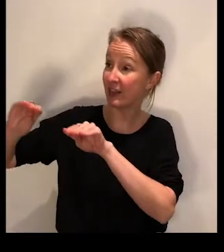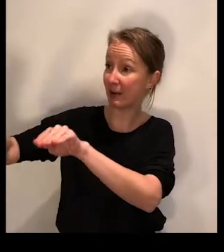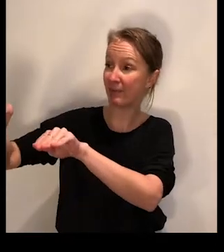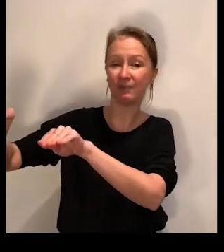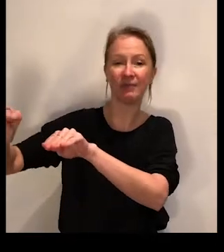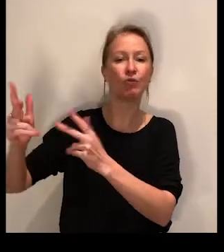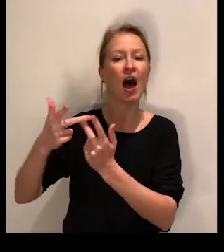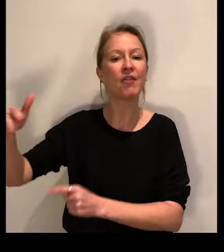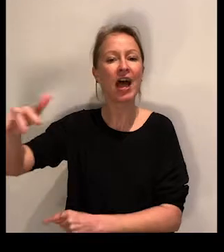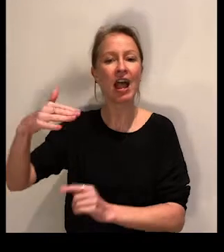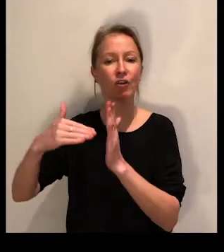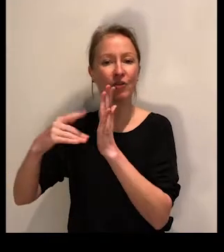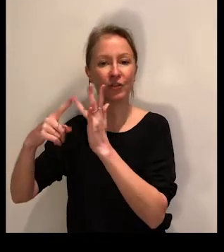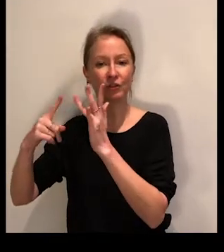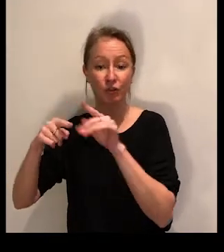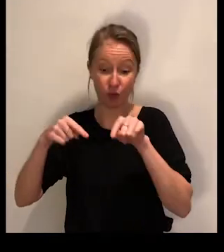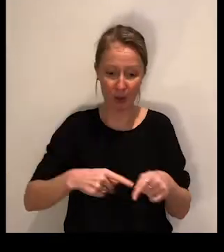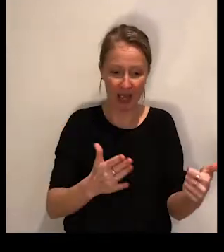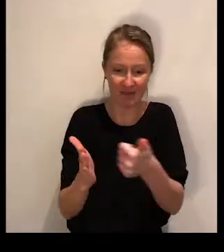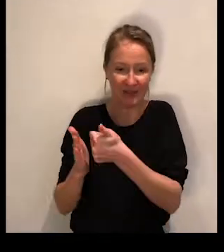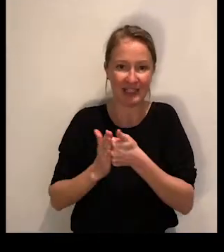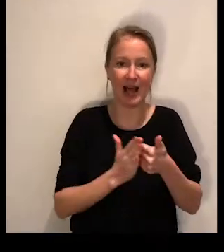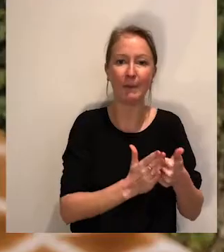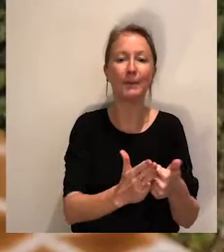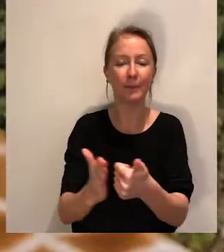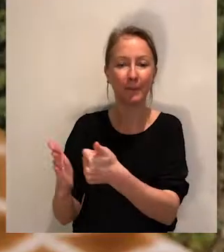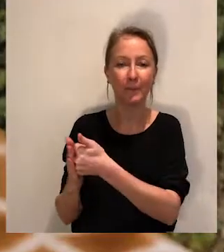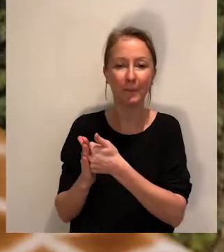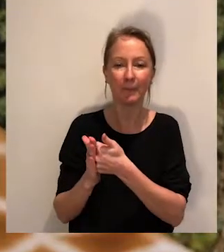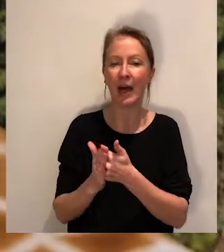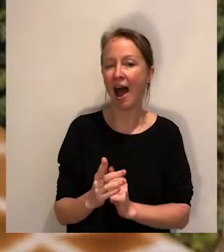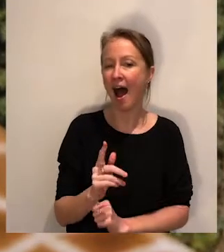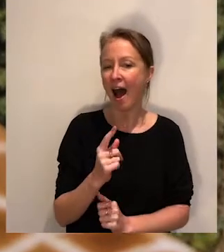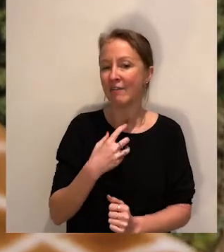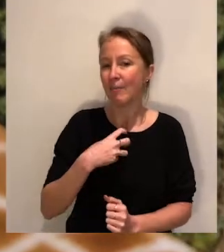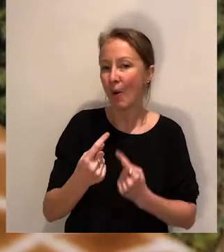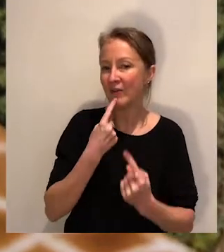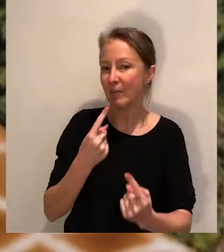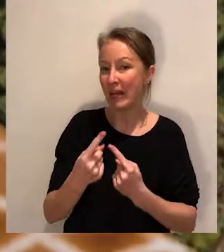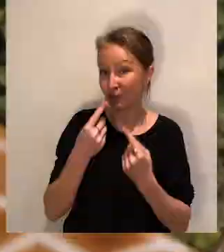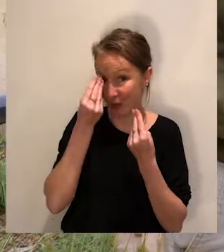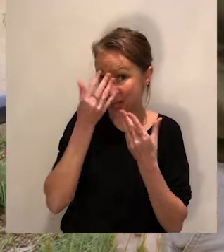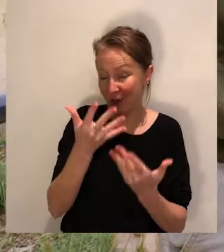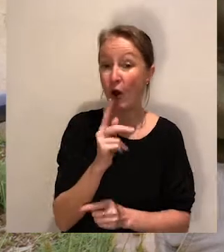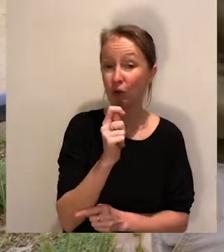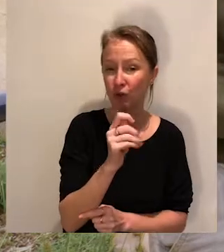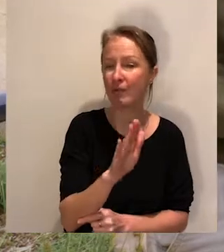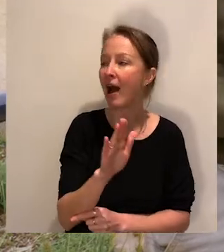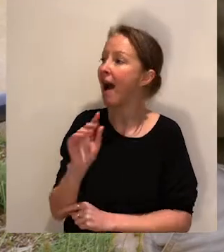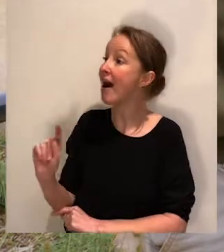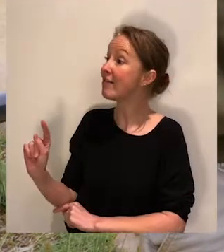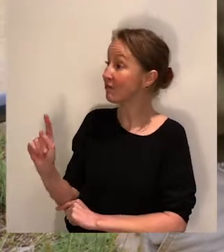zoo so we could work on this amazing precinct that you're going to hear loads more about coming soon. But can you talk us through, firstly,